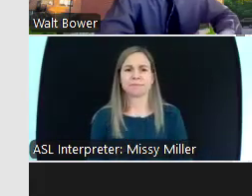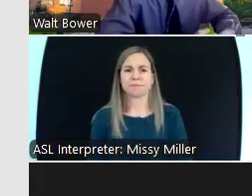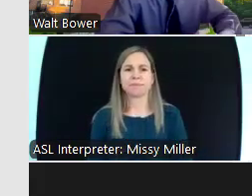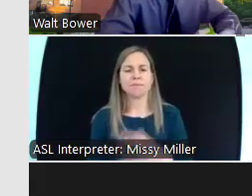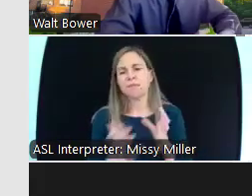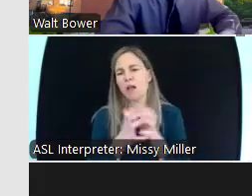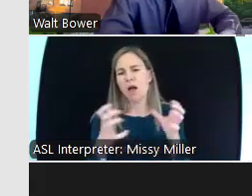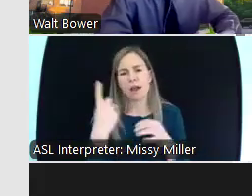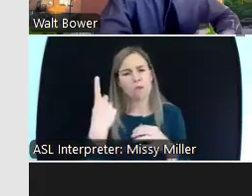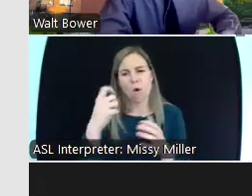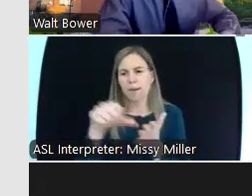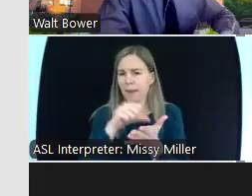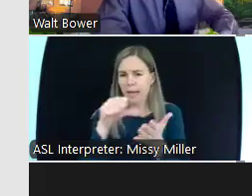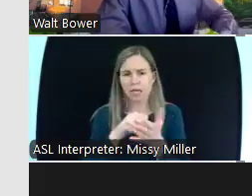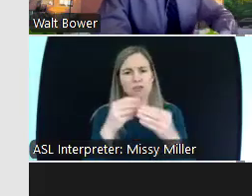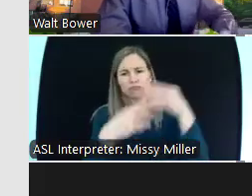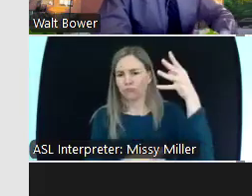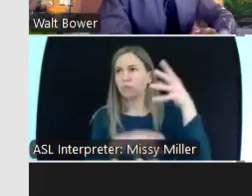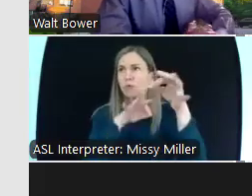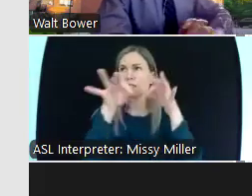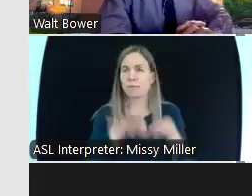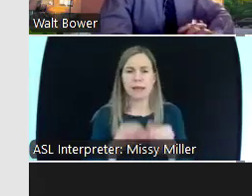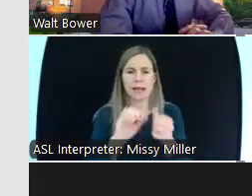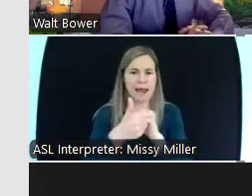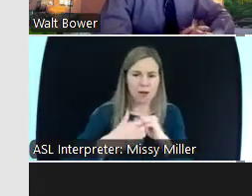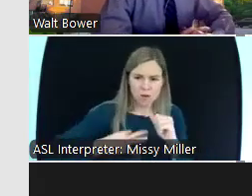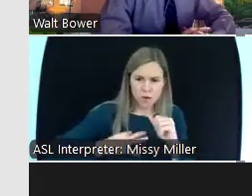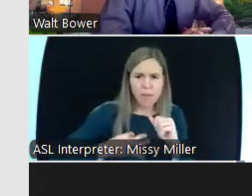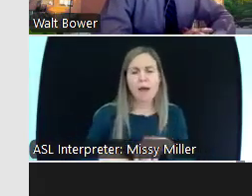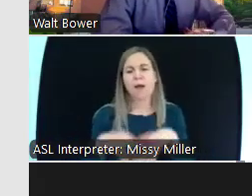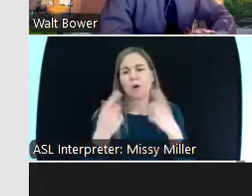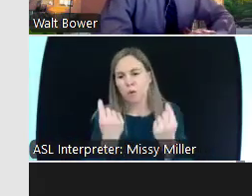what you're applying for, and here are the steps that you need to take.